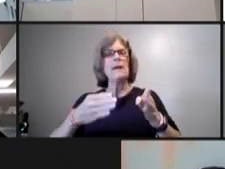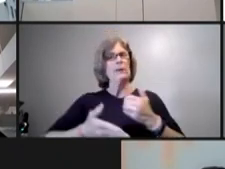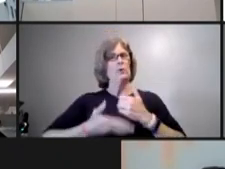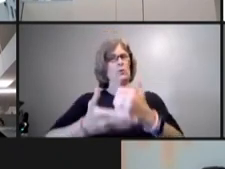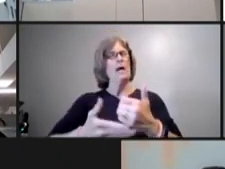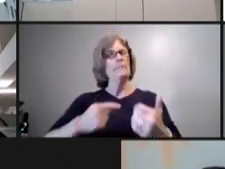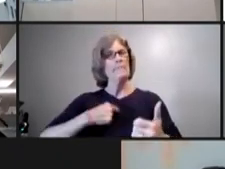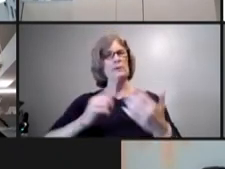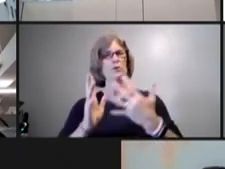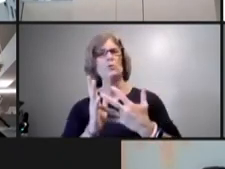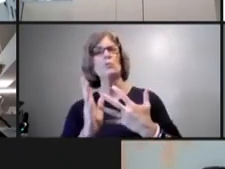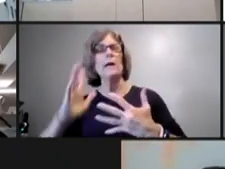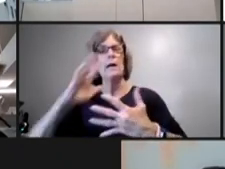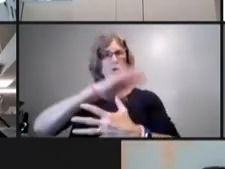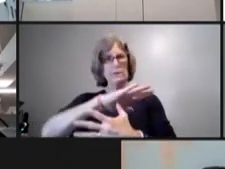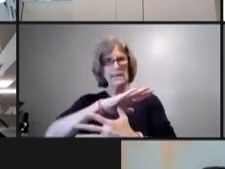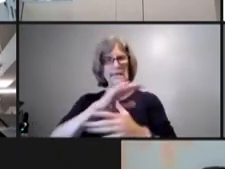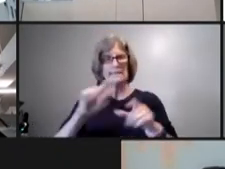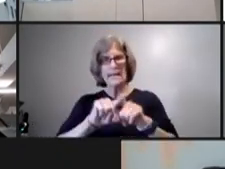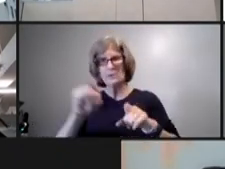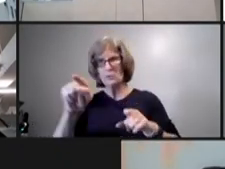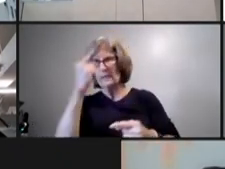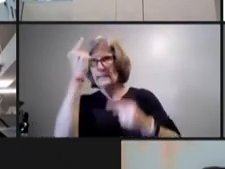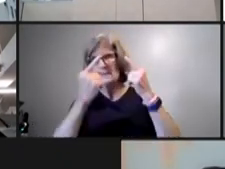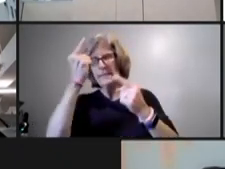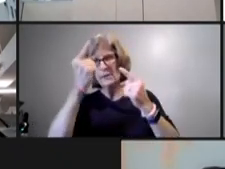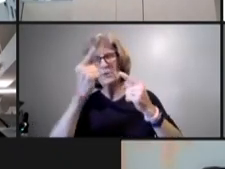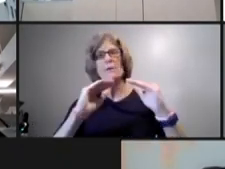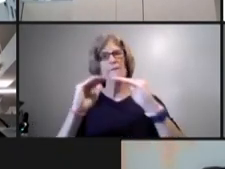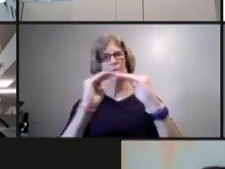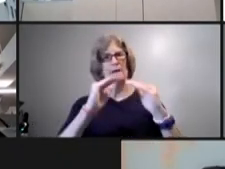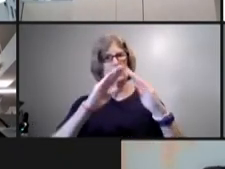we're thinking about accessibility and fair housing.